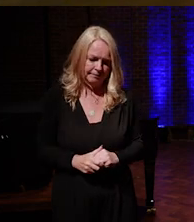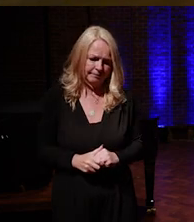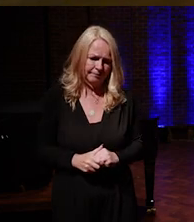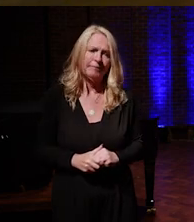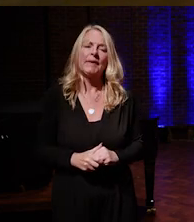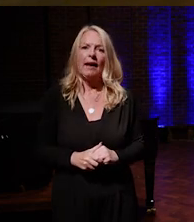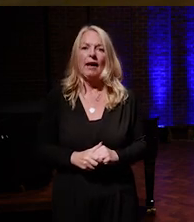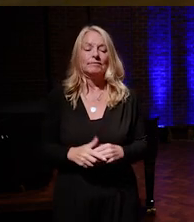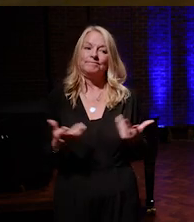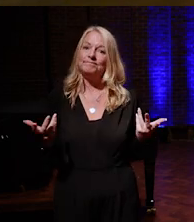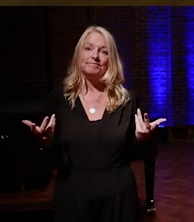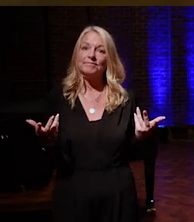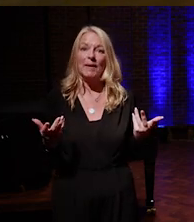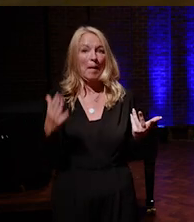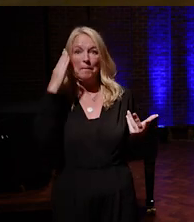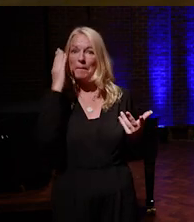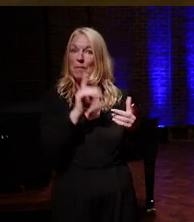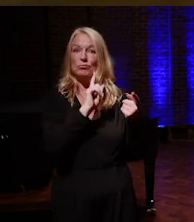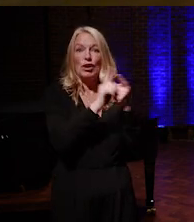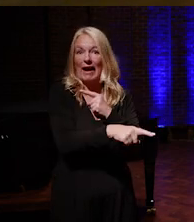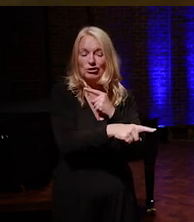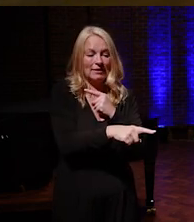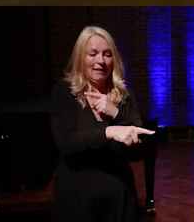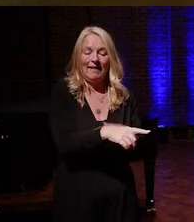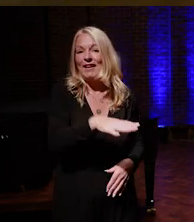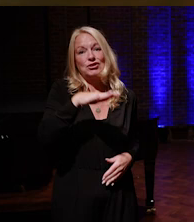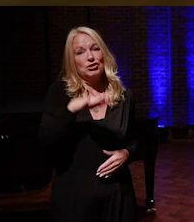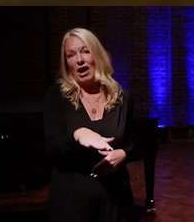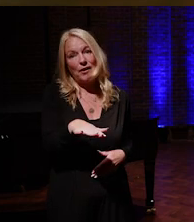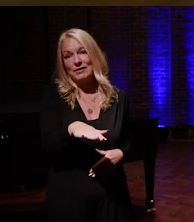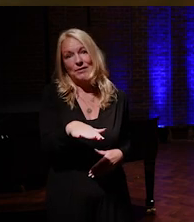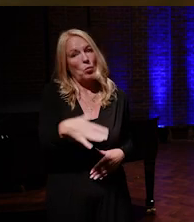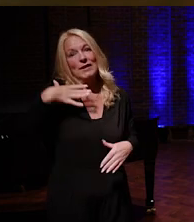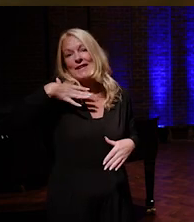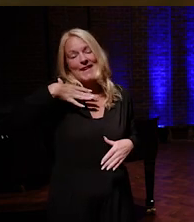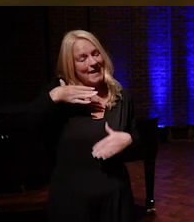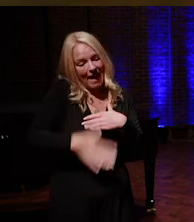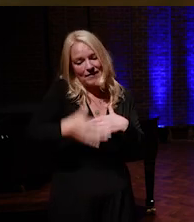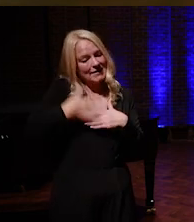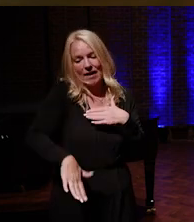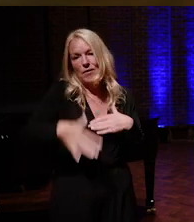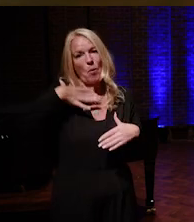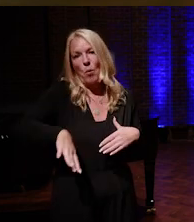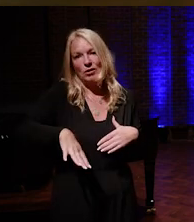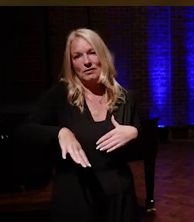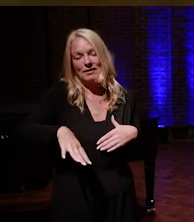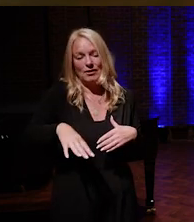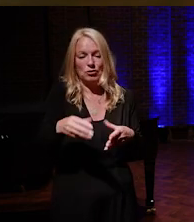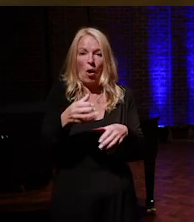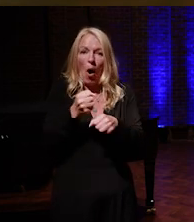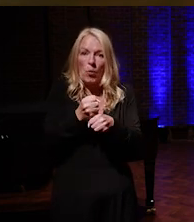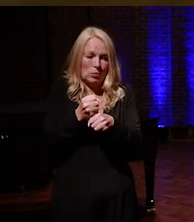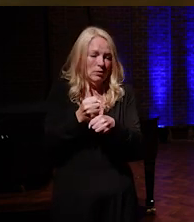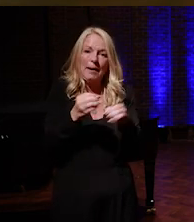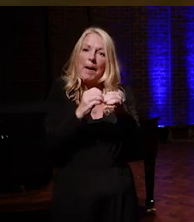Now with a reaction like that, that child is never going to want to hold a bug ever again. And that is